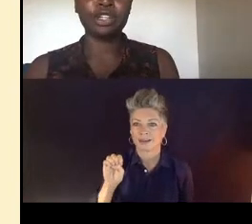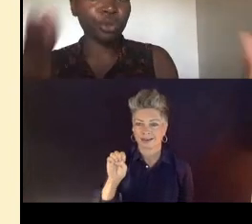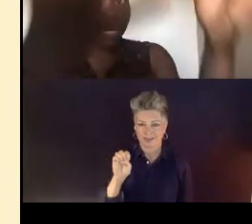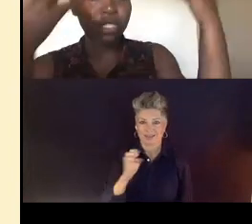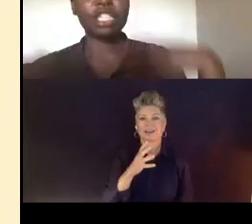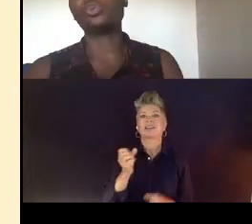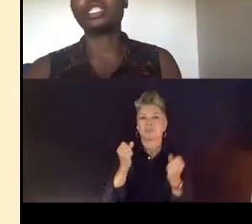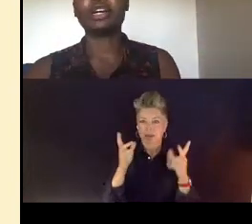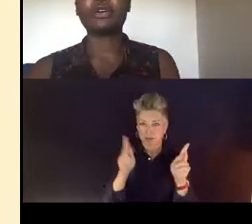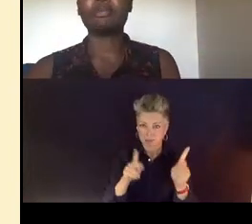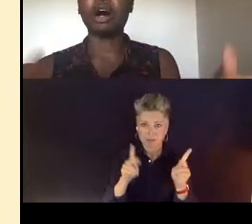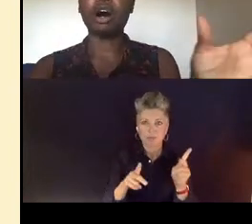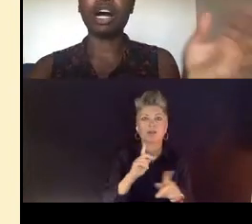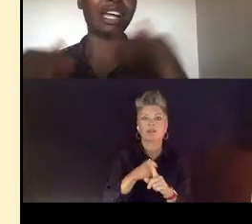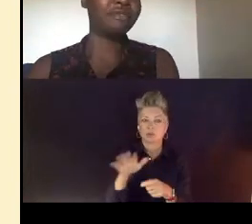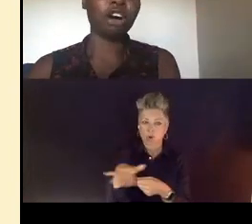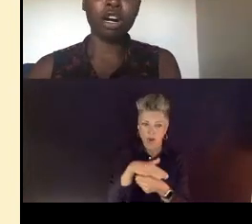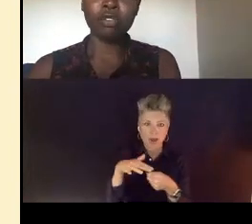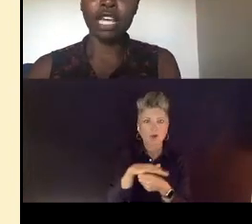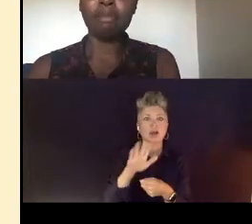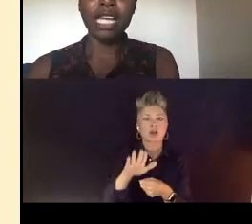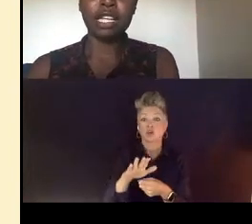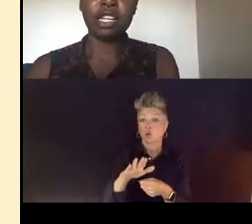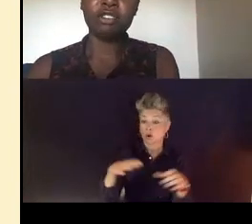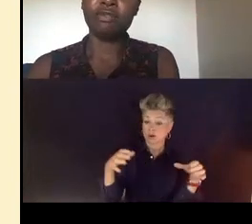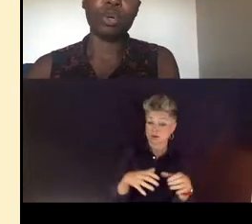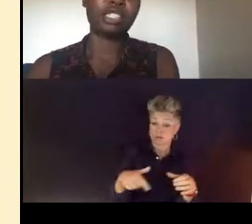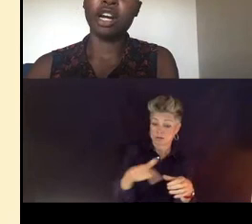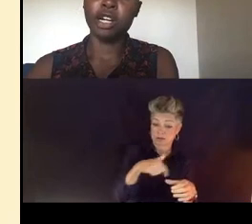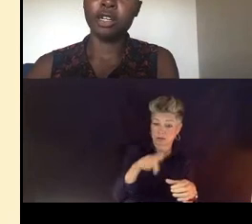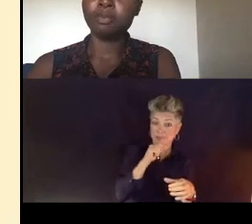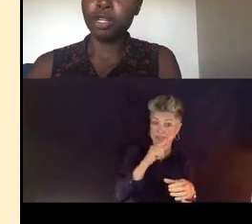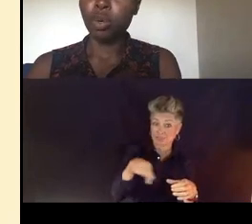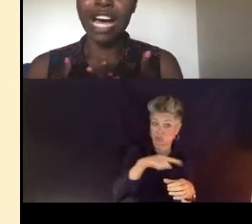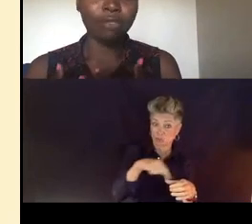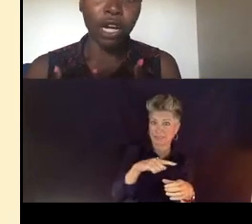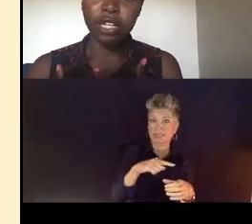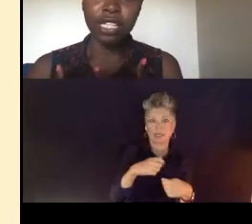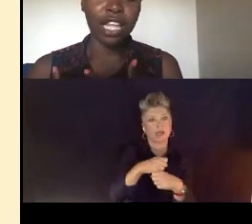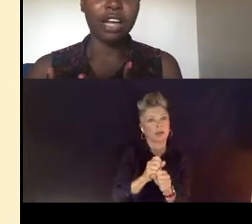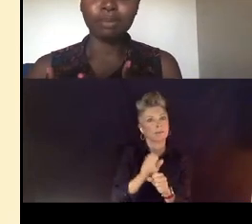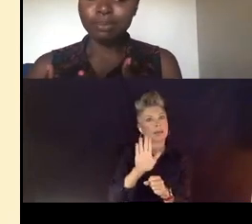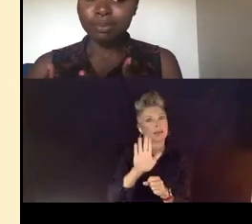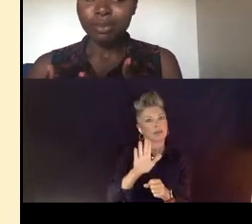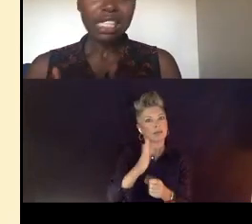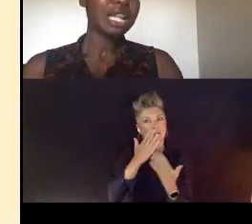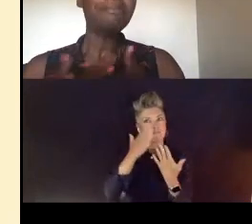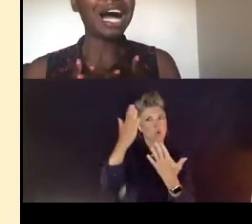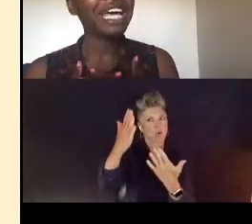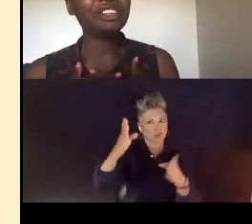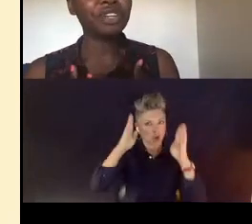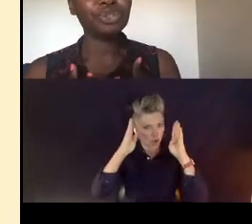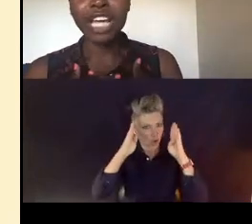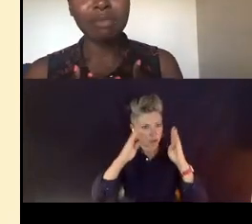area, your constituency group are involved in making their voice heard. What I've learned is that